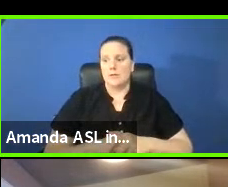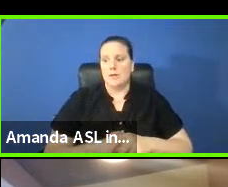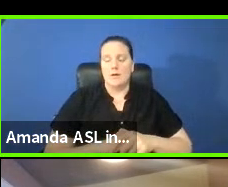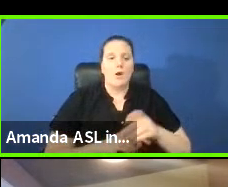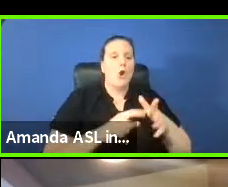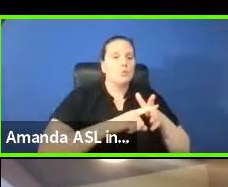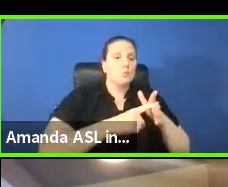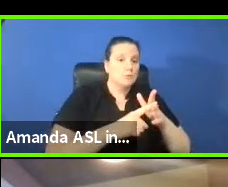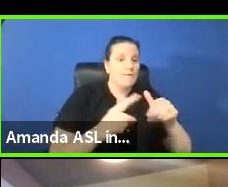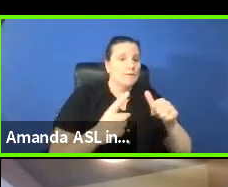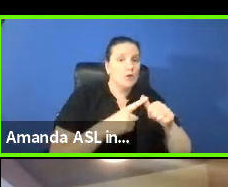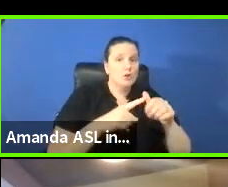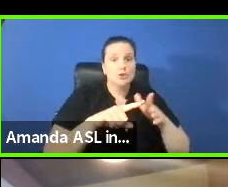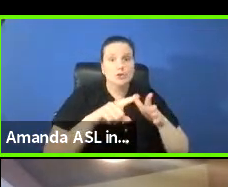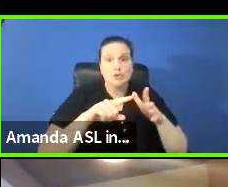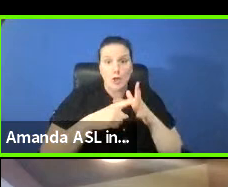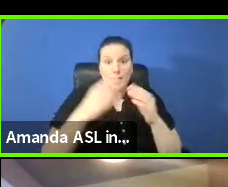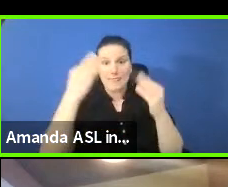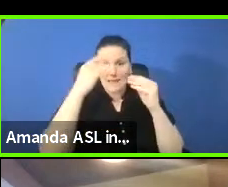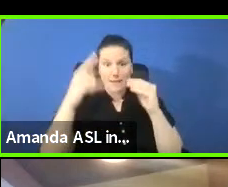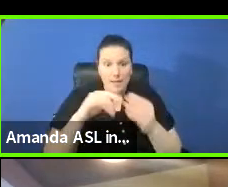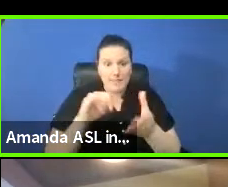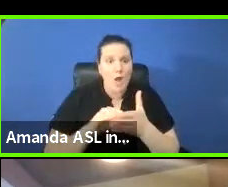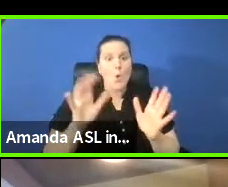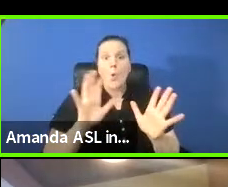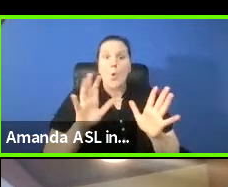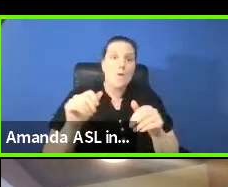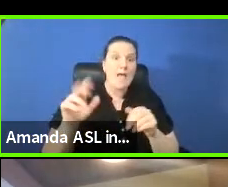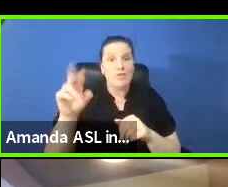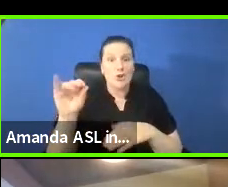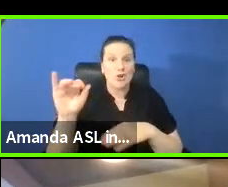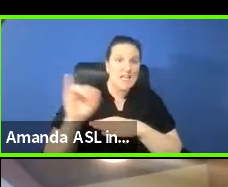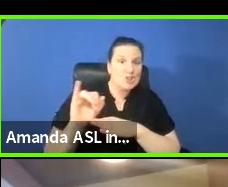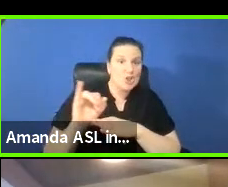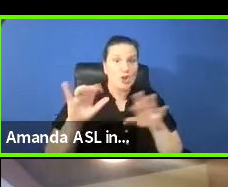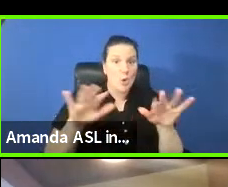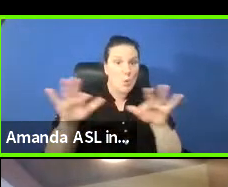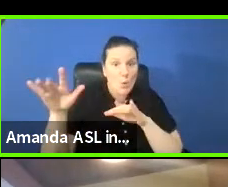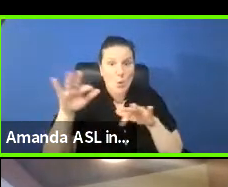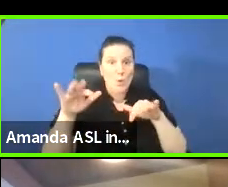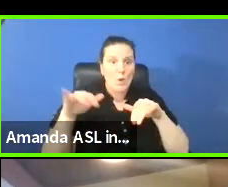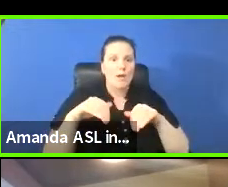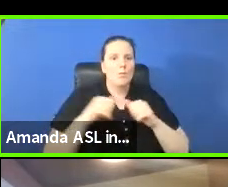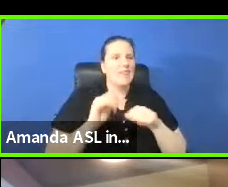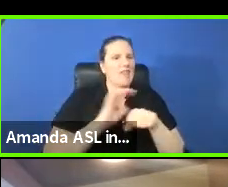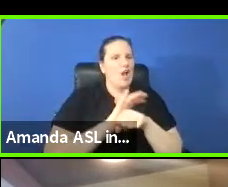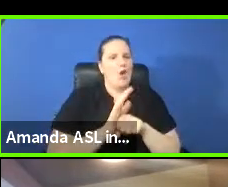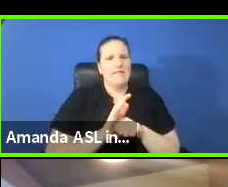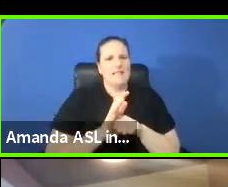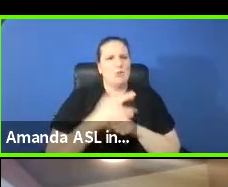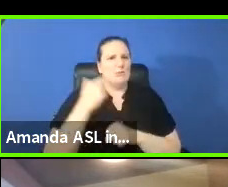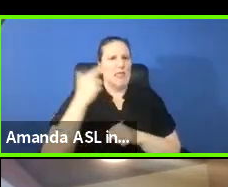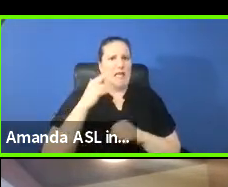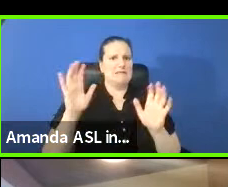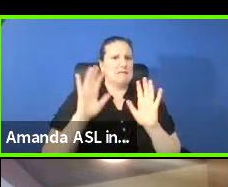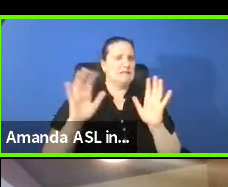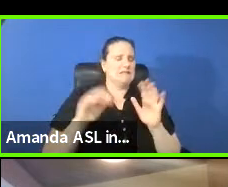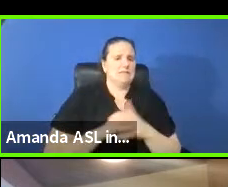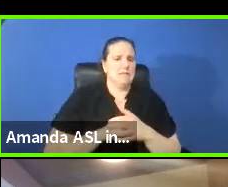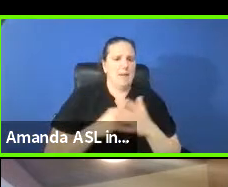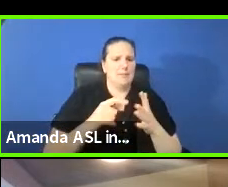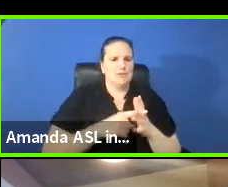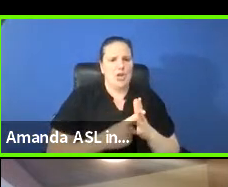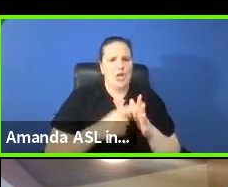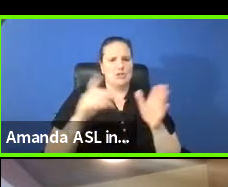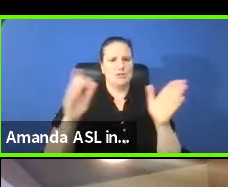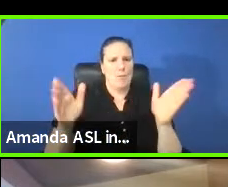when we first started thinking about this, I said, oh, we can have 30 interns. But with COVID, we realized we probably need to start off a little